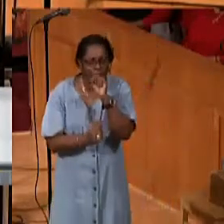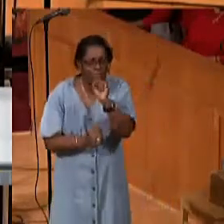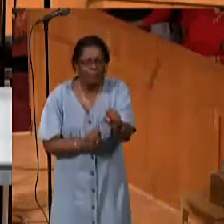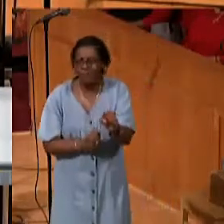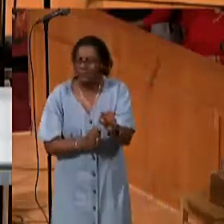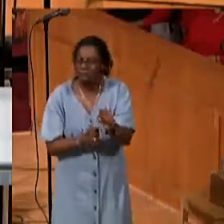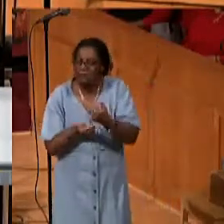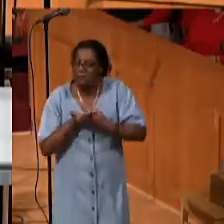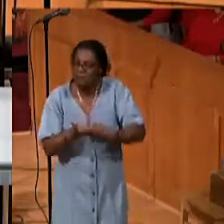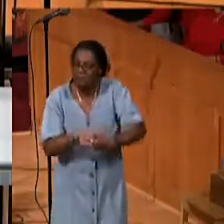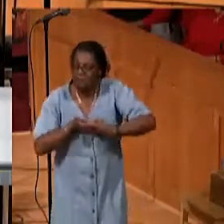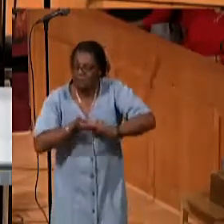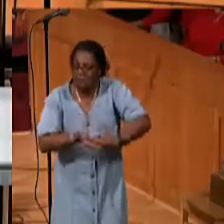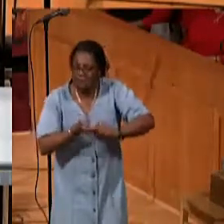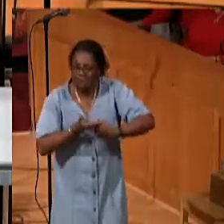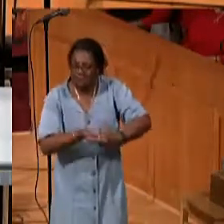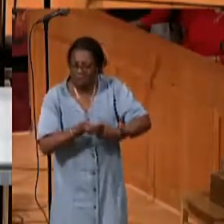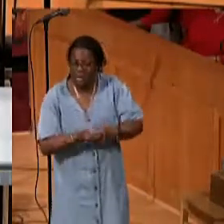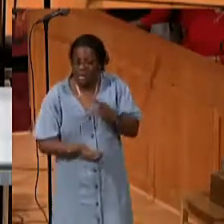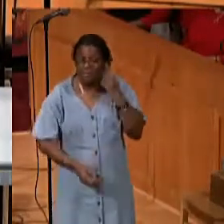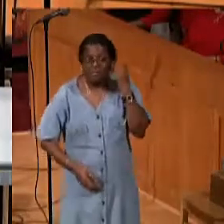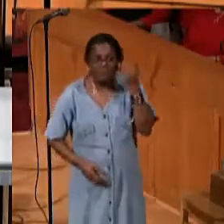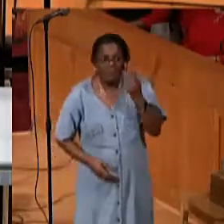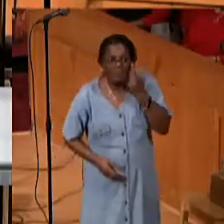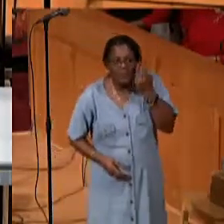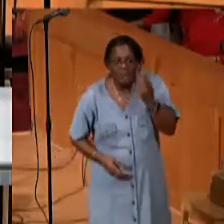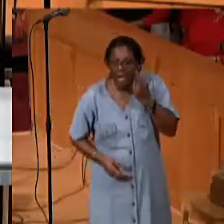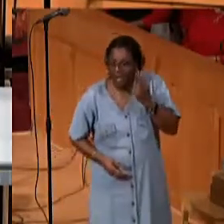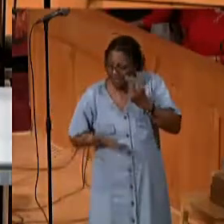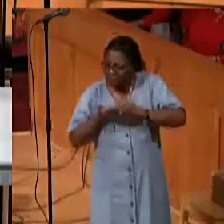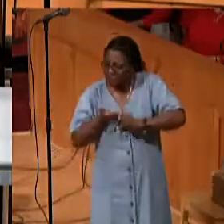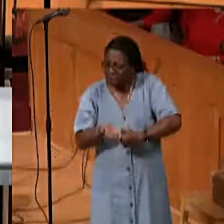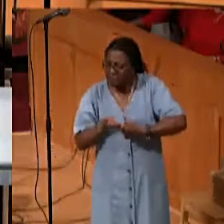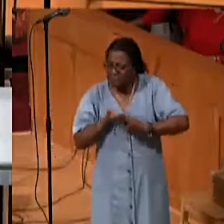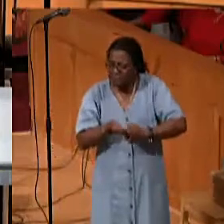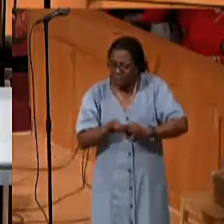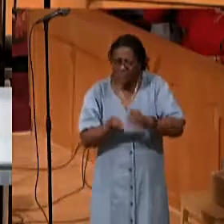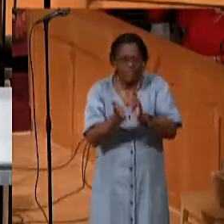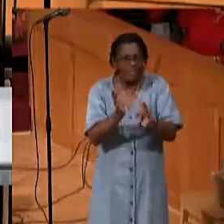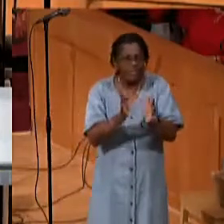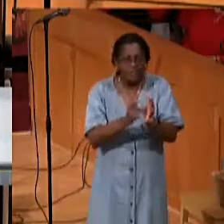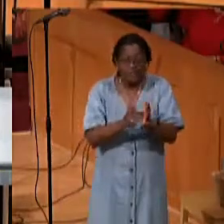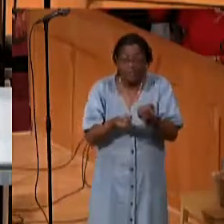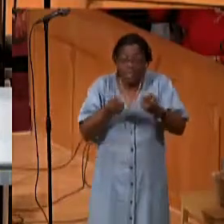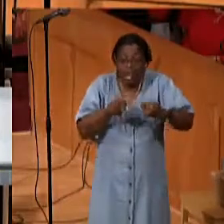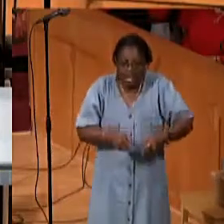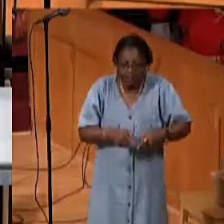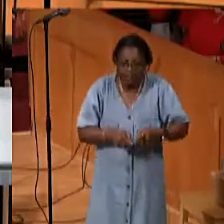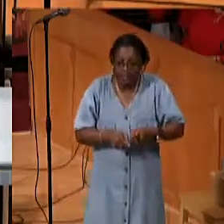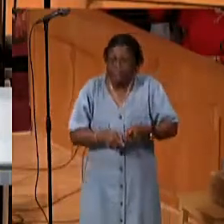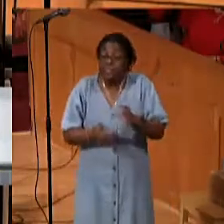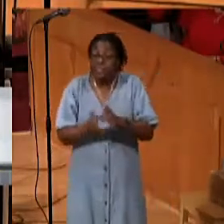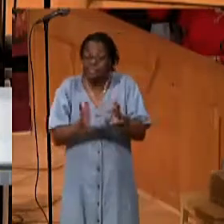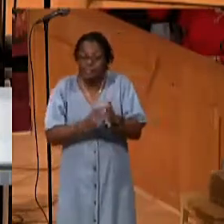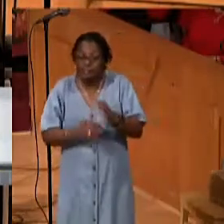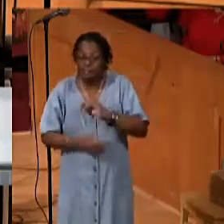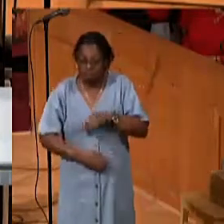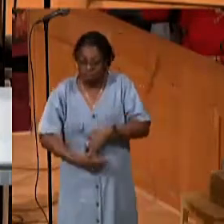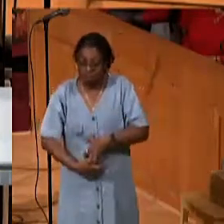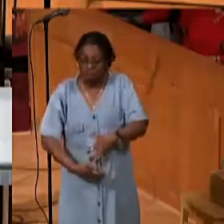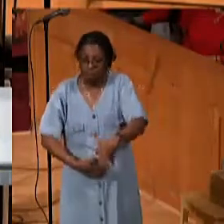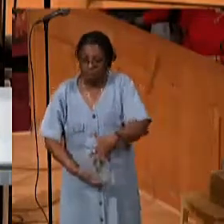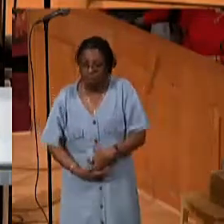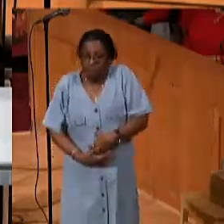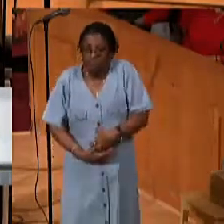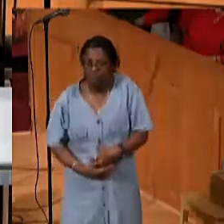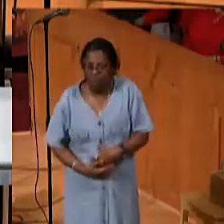That's why they were talking about him. And while they were talking about him, he leaped in her womb. How many know that the same Jesus, he leaps